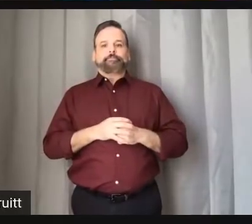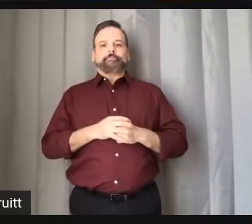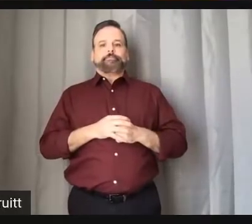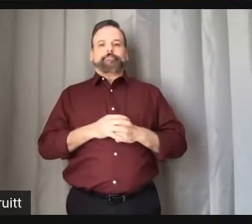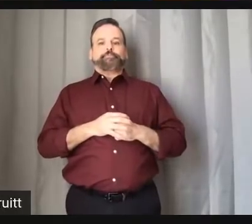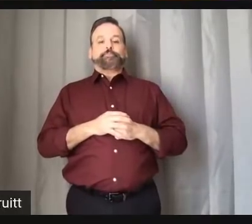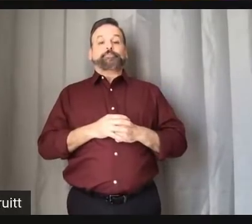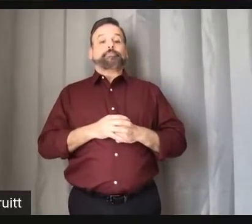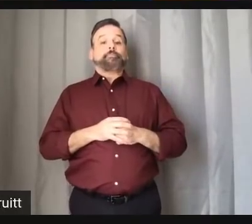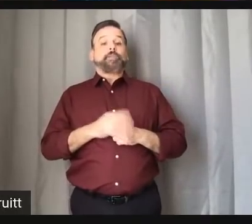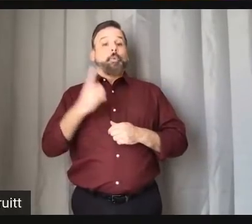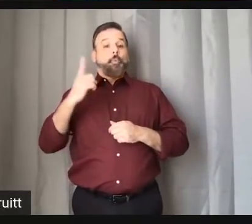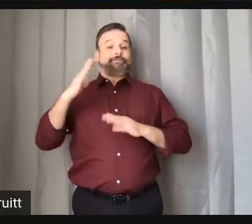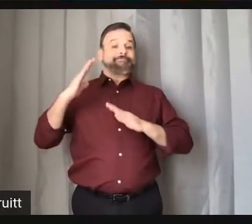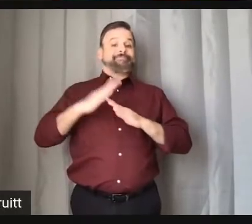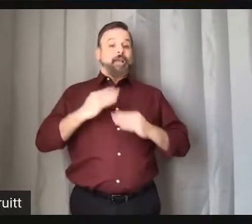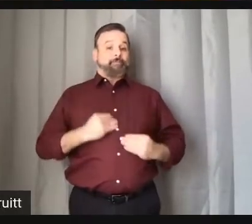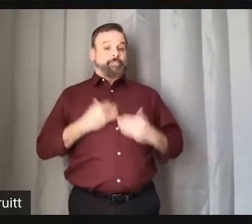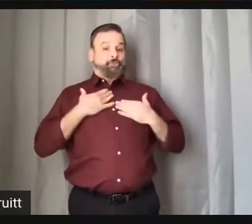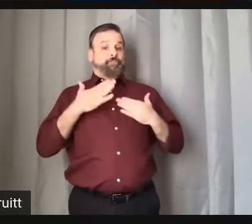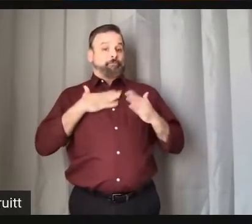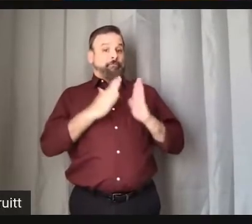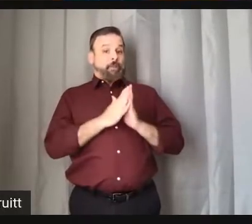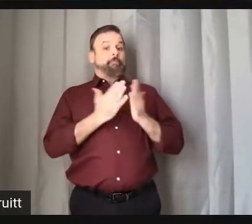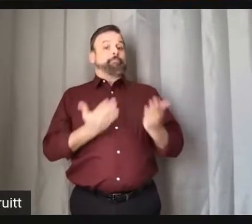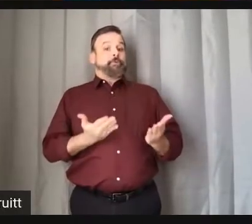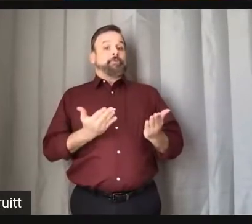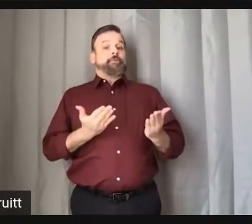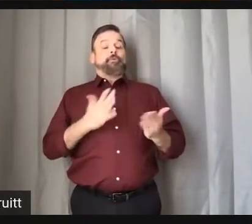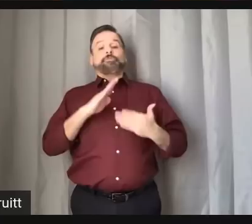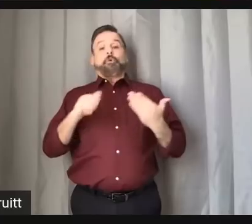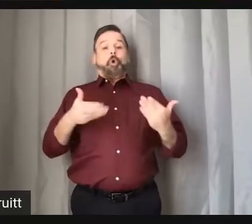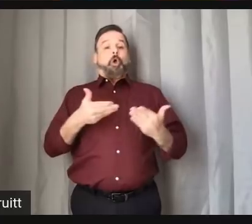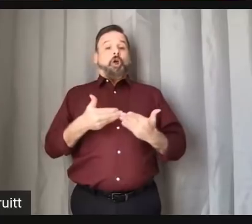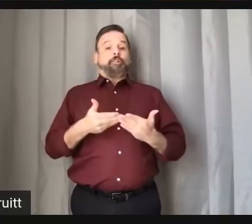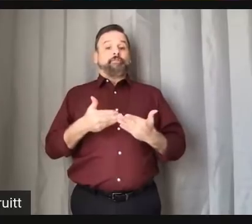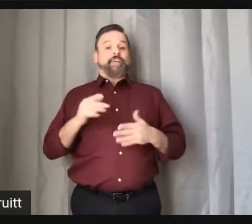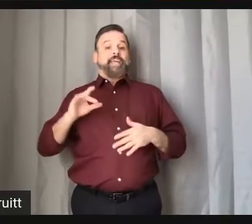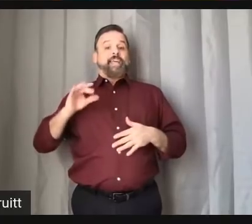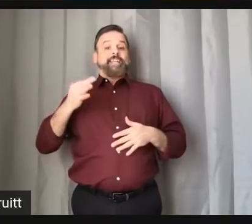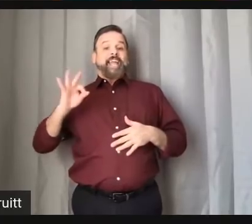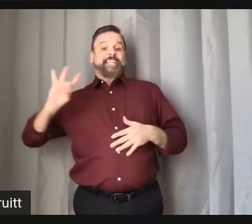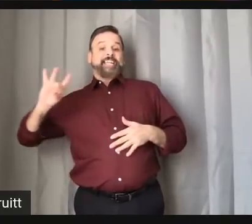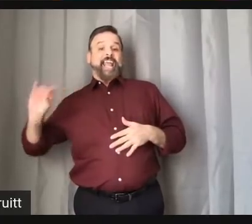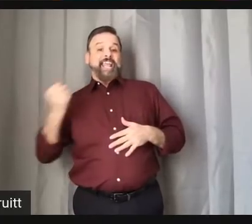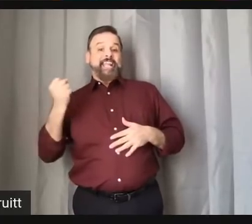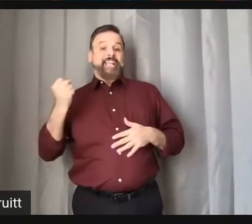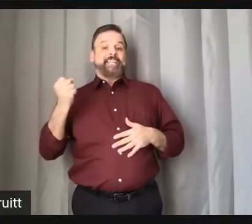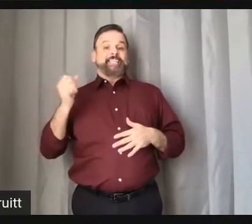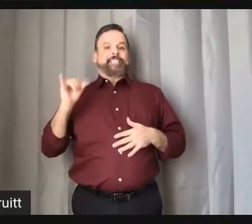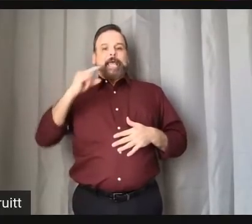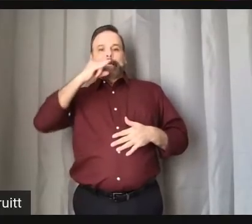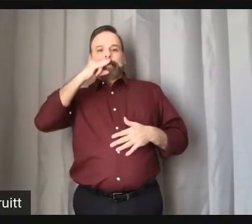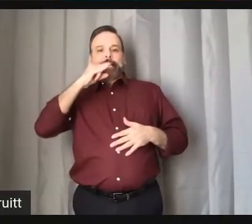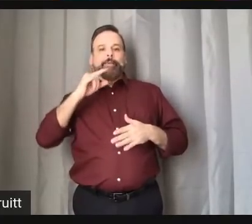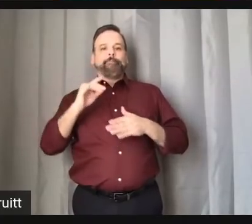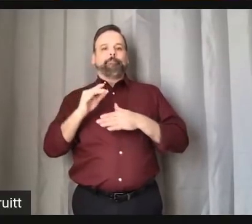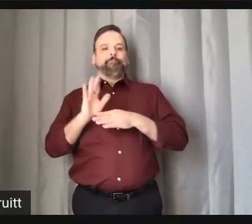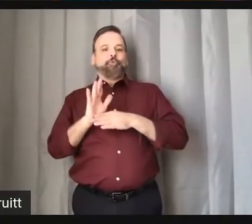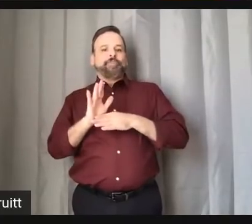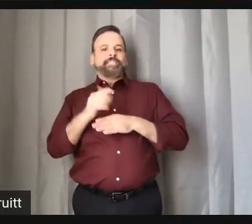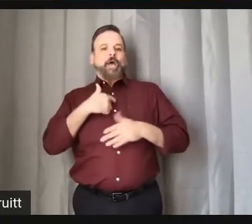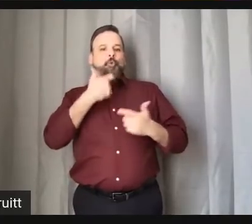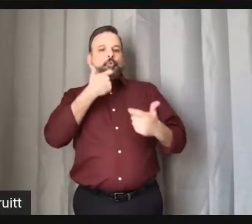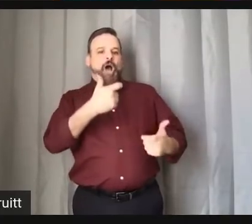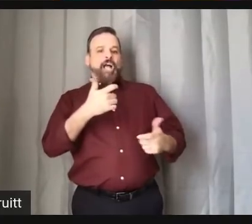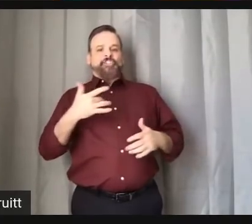one of the big inspirations behind Ghost Squad was like all of the 80s adventure, like kid movies that I watched that really felt